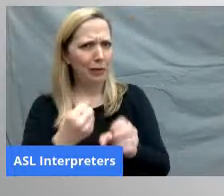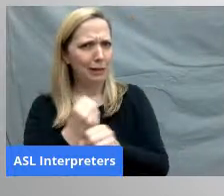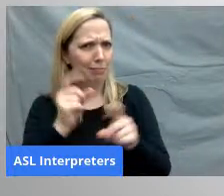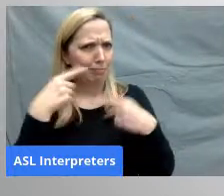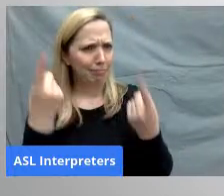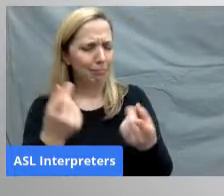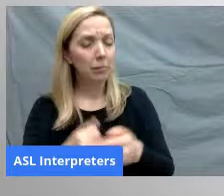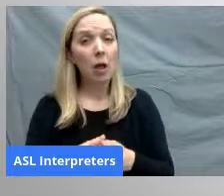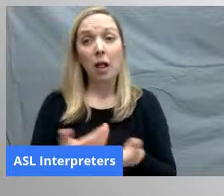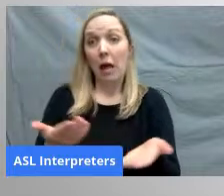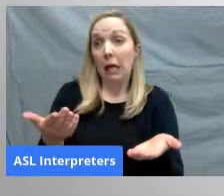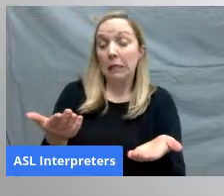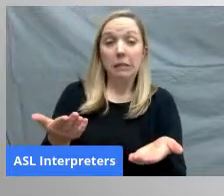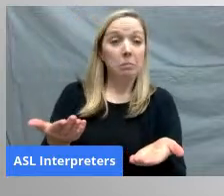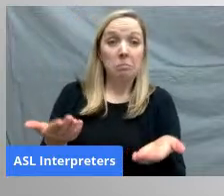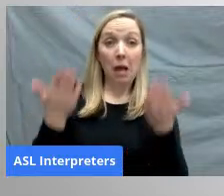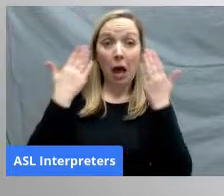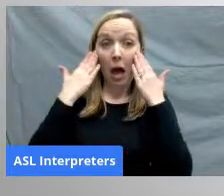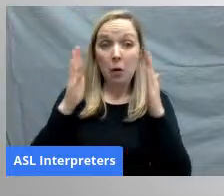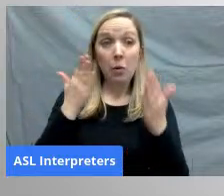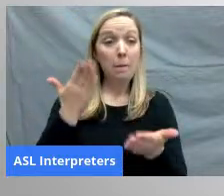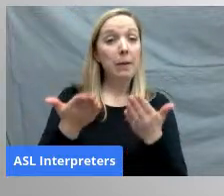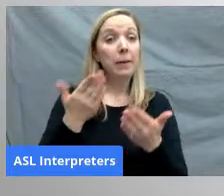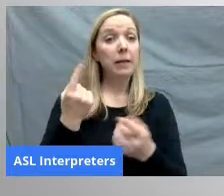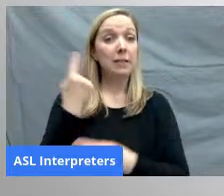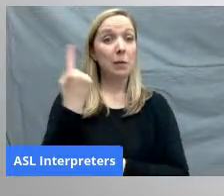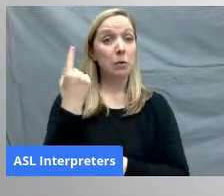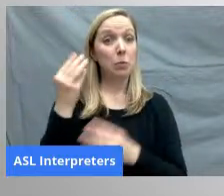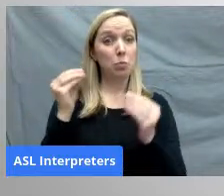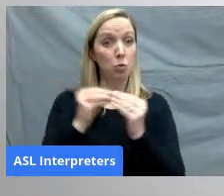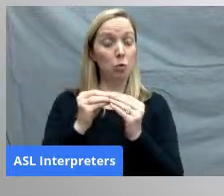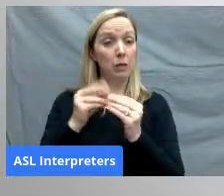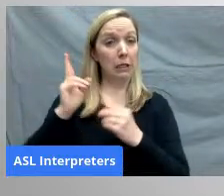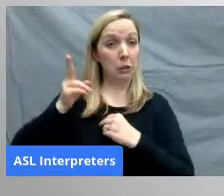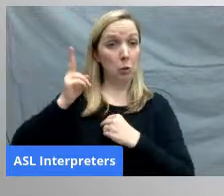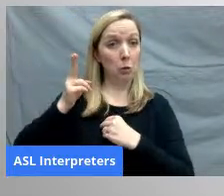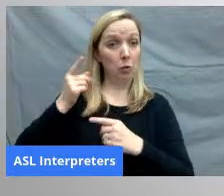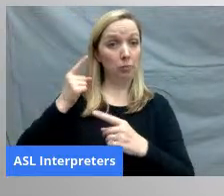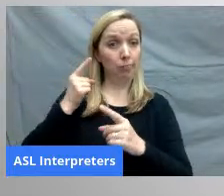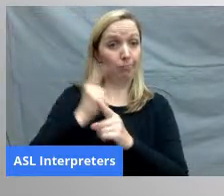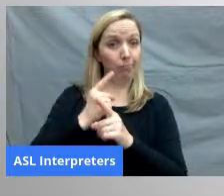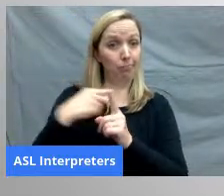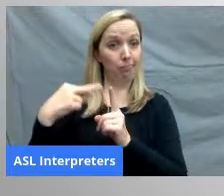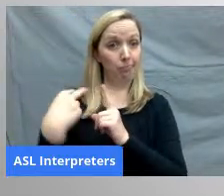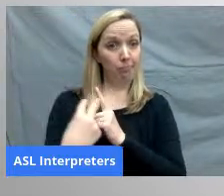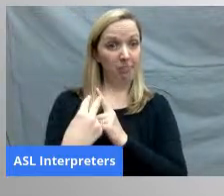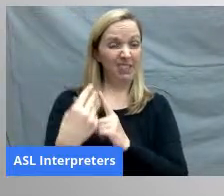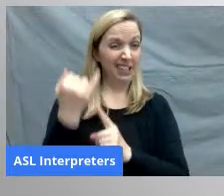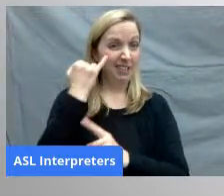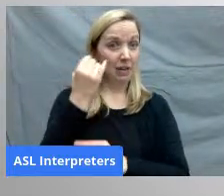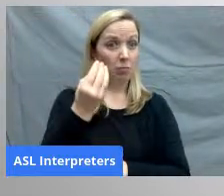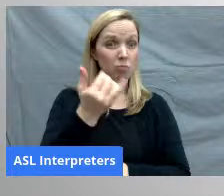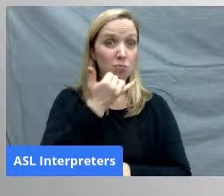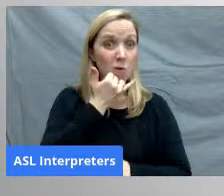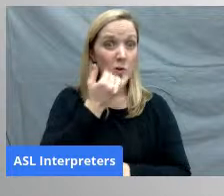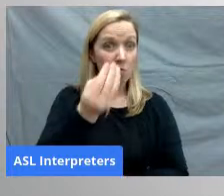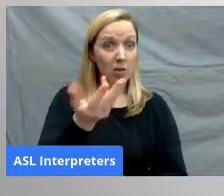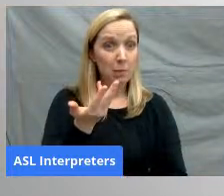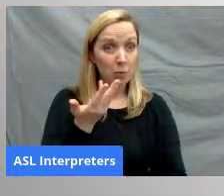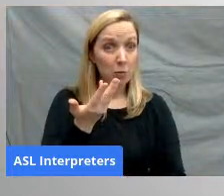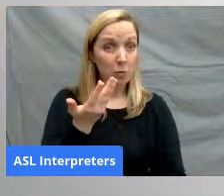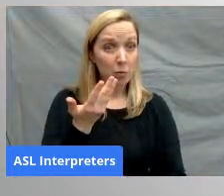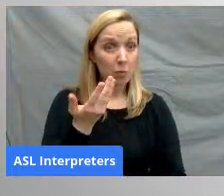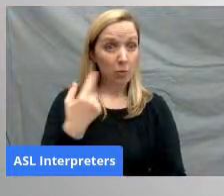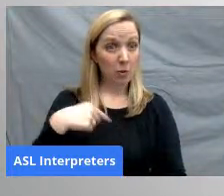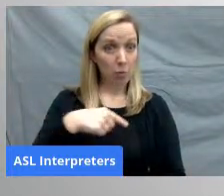I wasn't, you know, like, I don't know, someone may be able to provide a more historical view. And certainly correct me if I'm wrong, that we have taken action